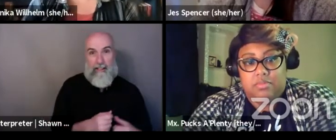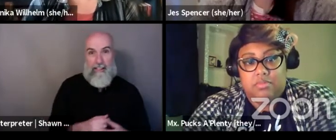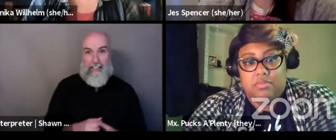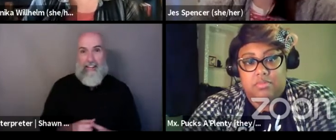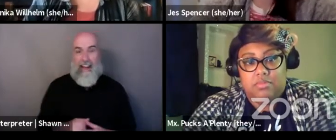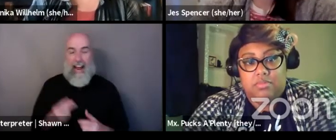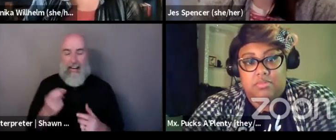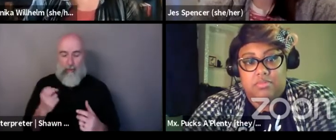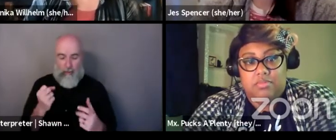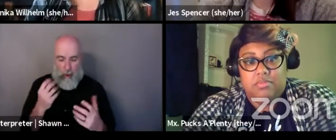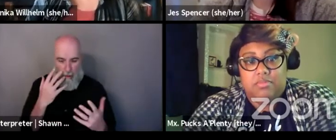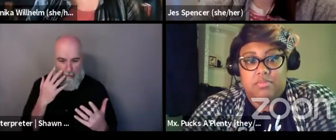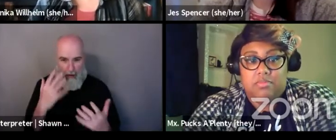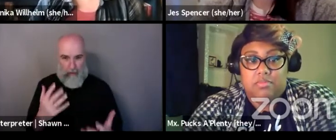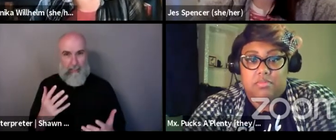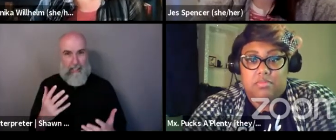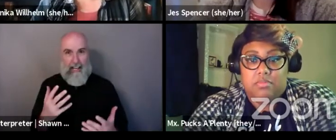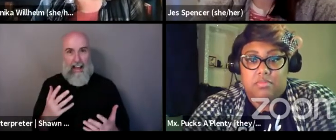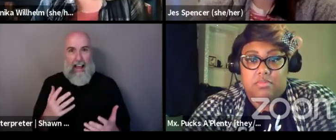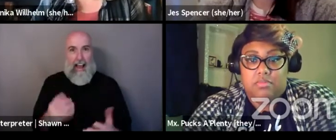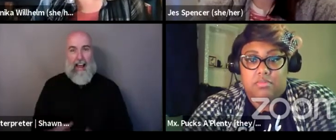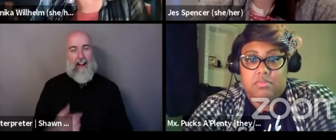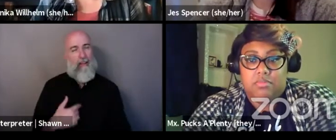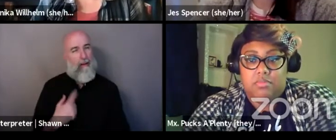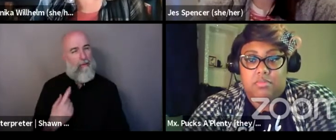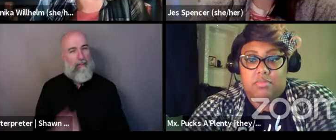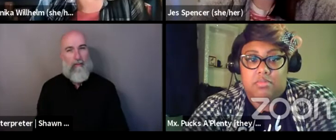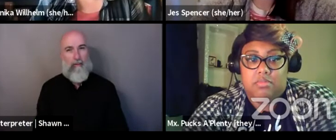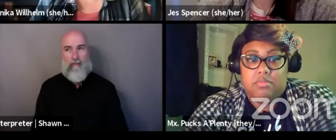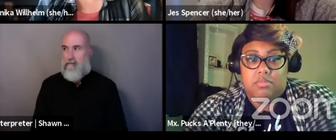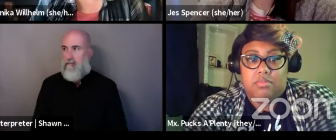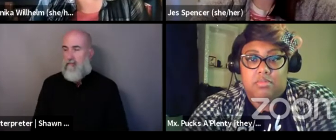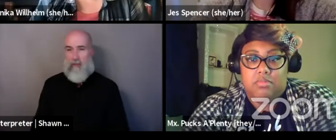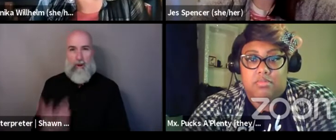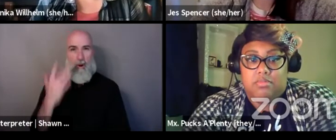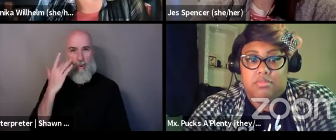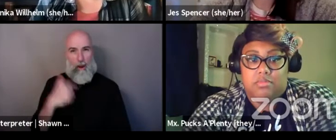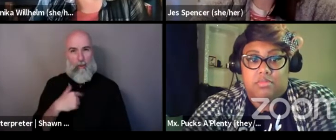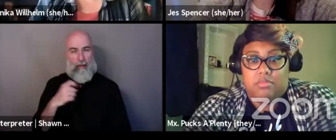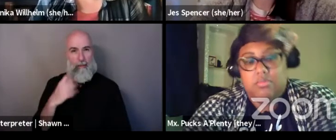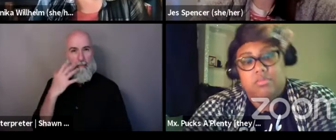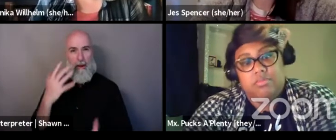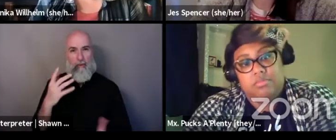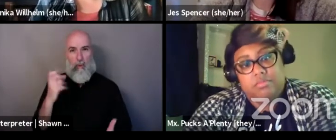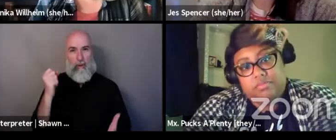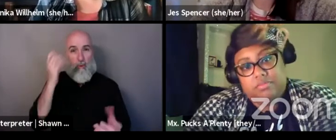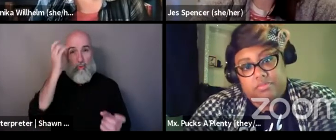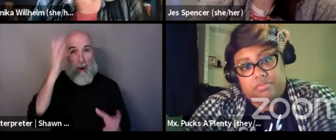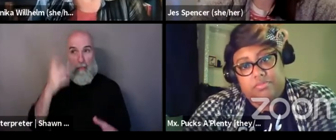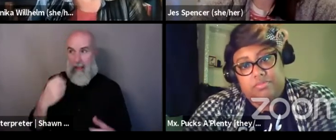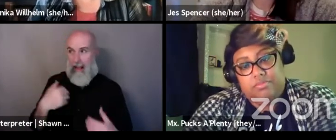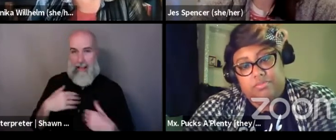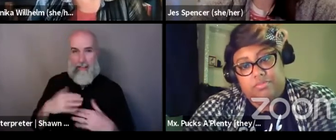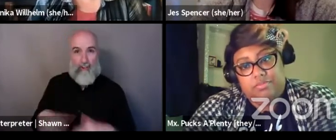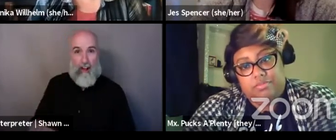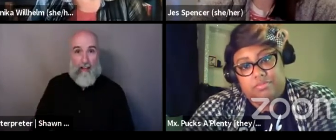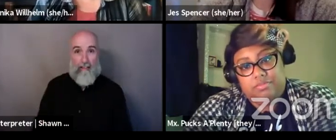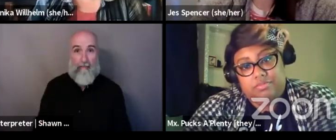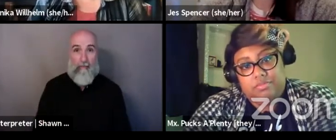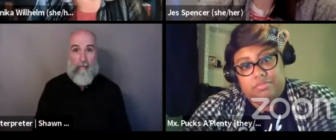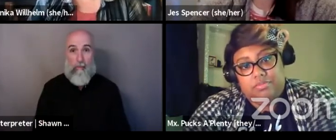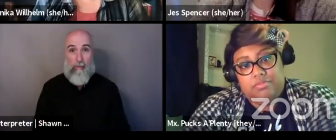so embarrassed, and it was just terrible. And I just thought in my head, like, why do we need to be embarrassed? Why is this terrible that he has a child, you